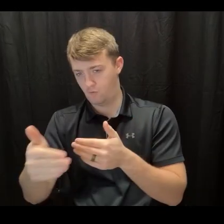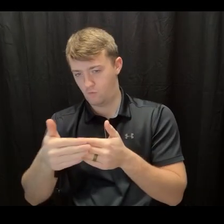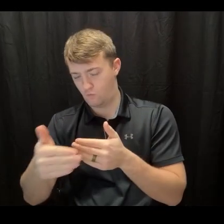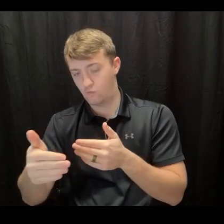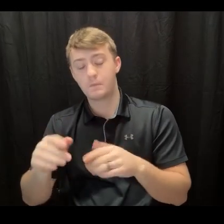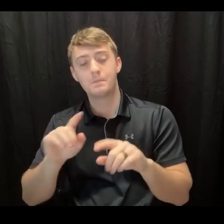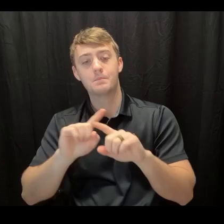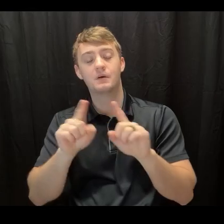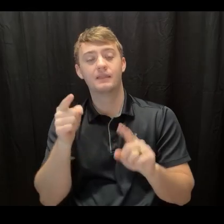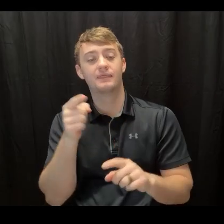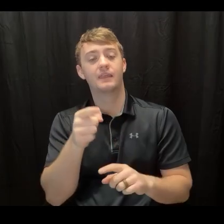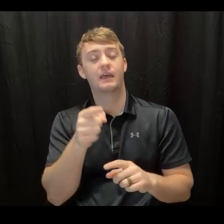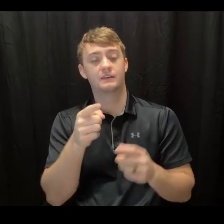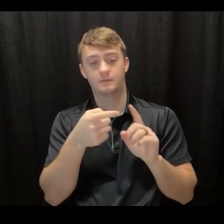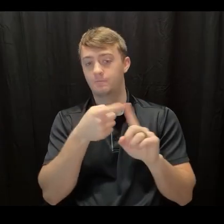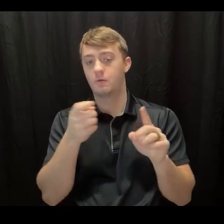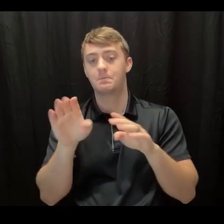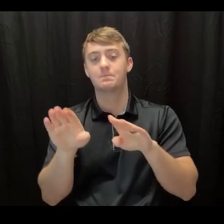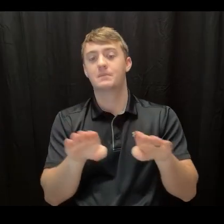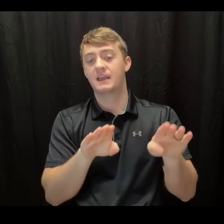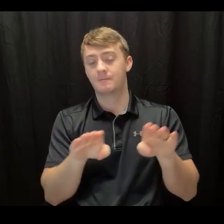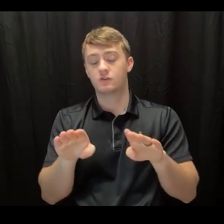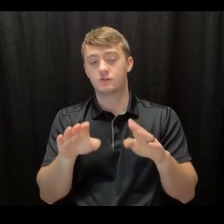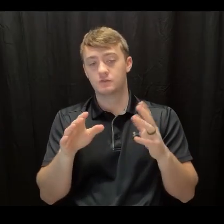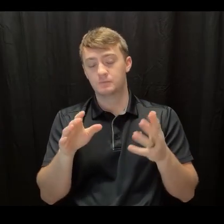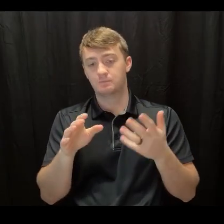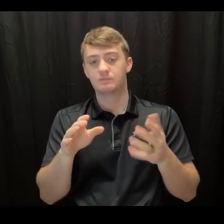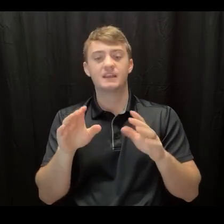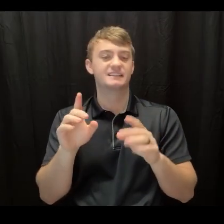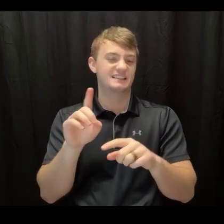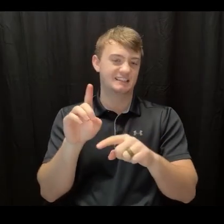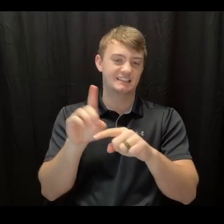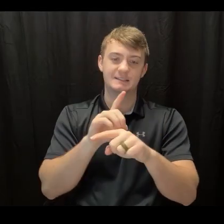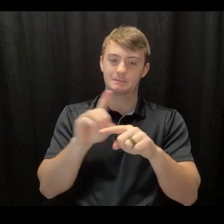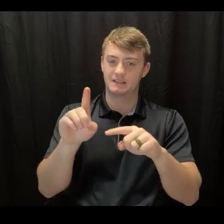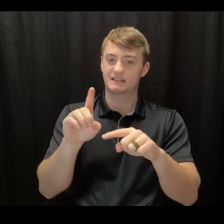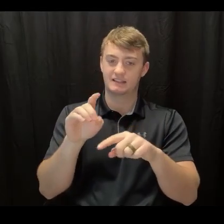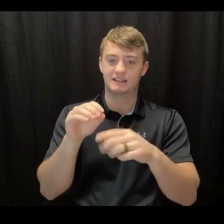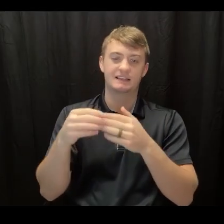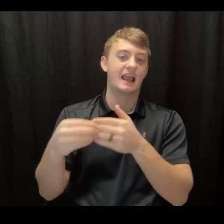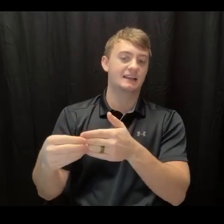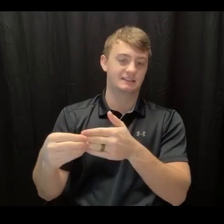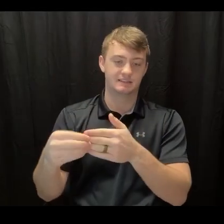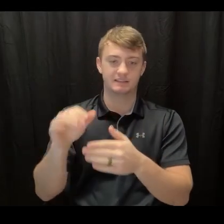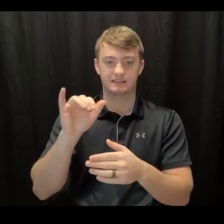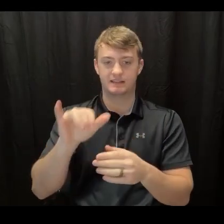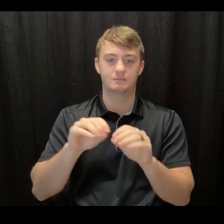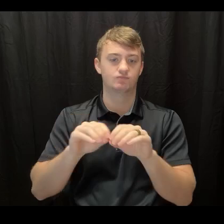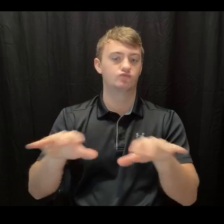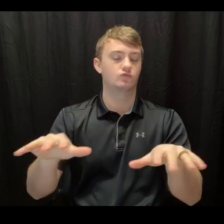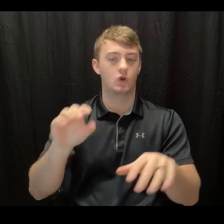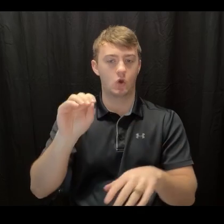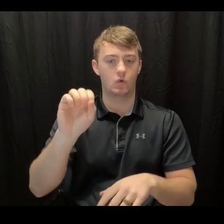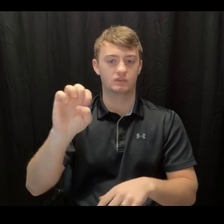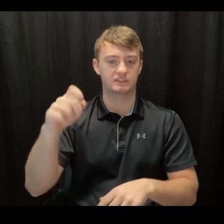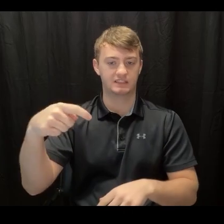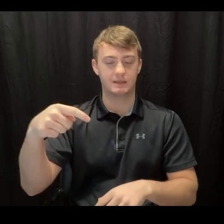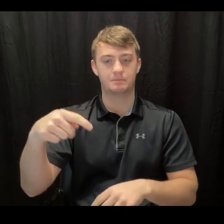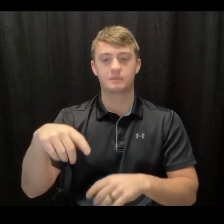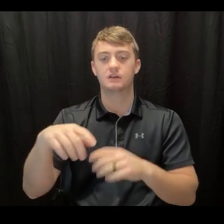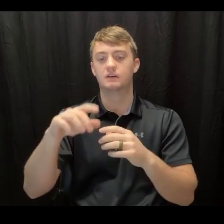going forward, and this is from the behavior, the discipline guidance that was put out by OSEP